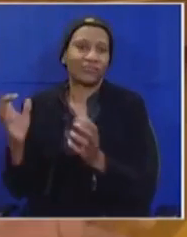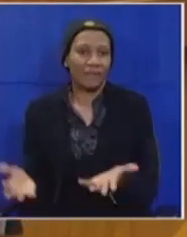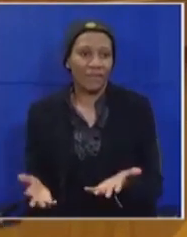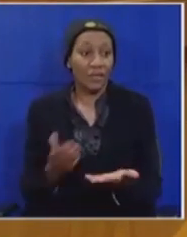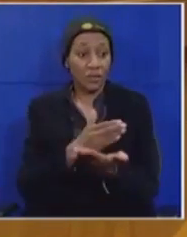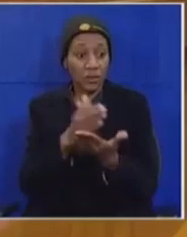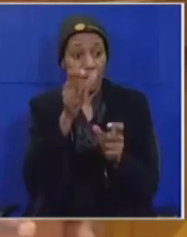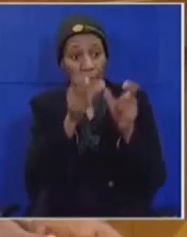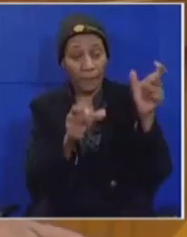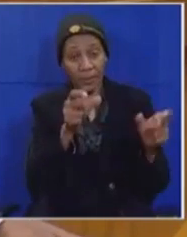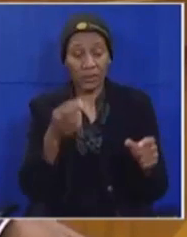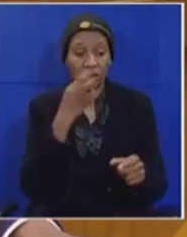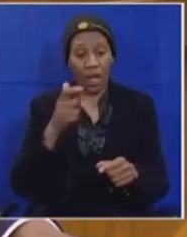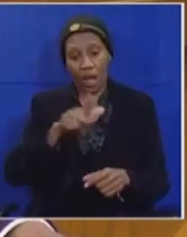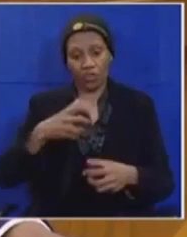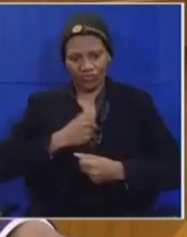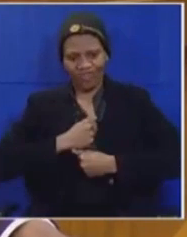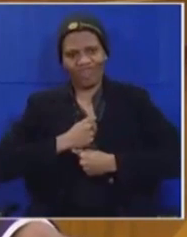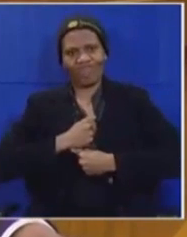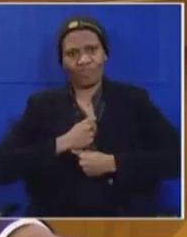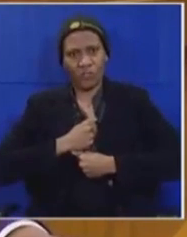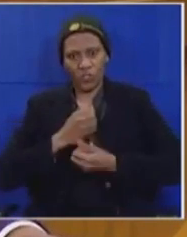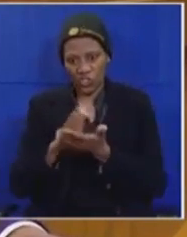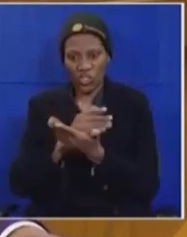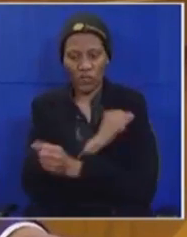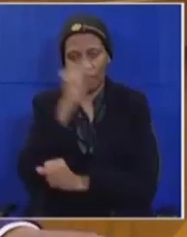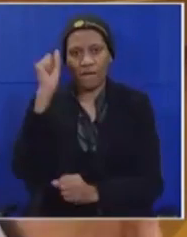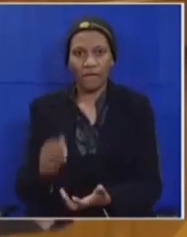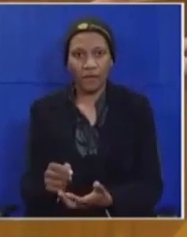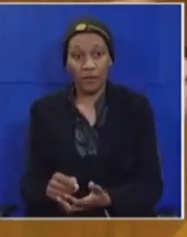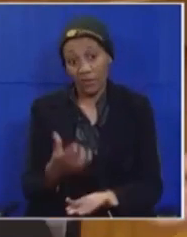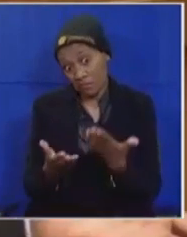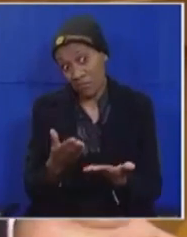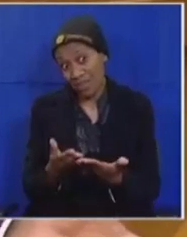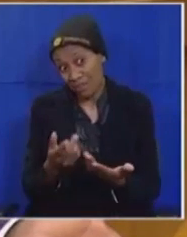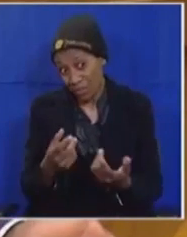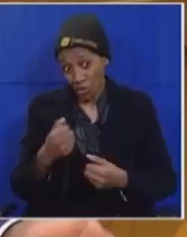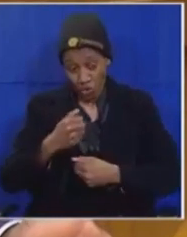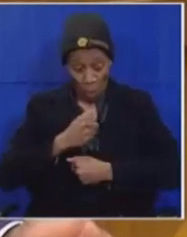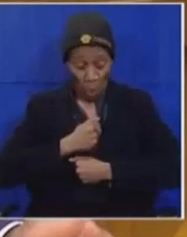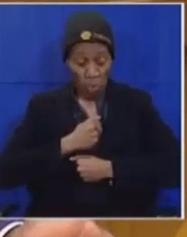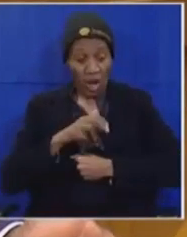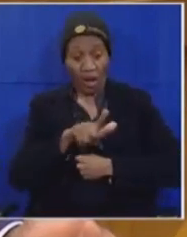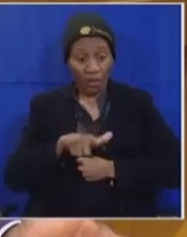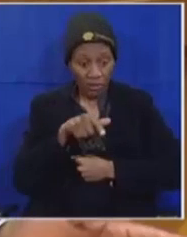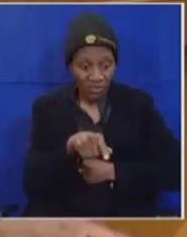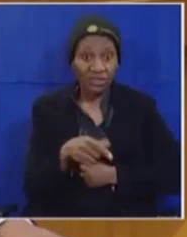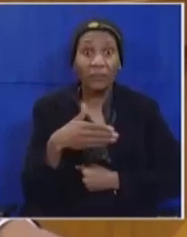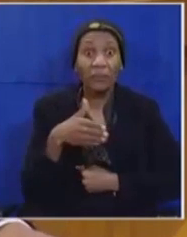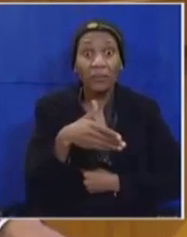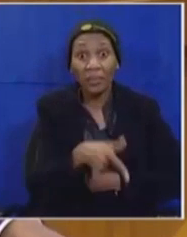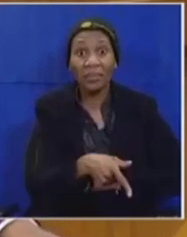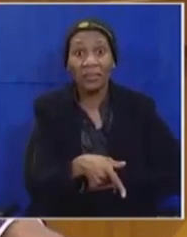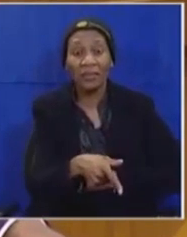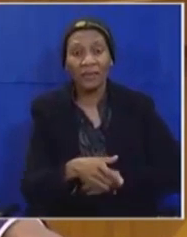to hold on to our land, they may find that they hold on to something that does not exist anymore.